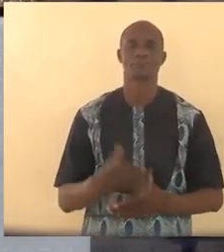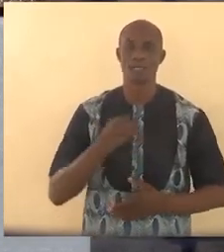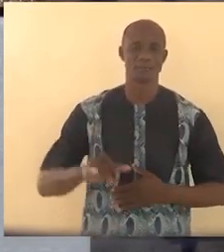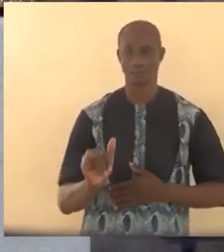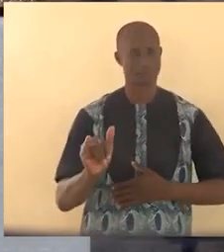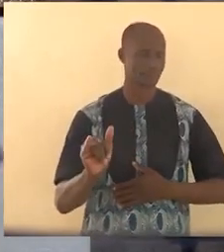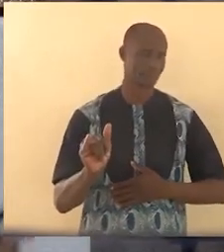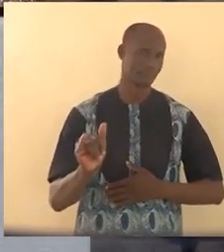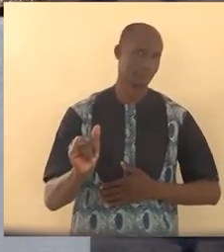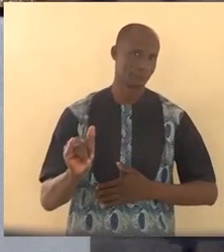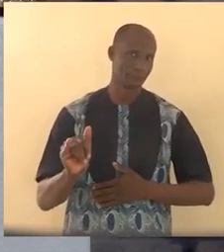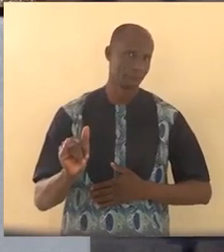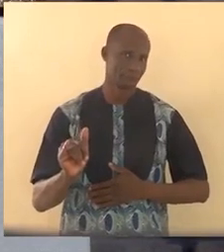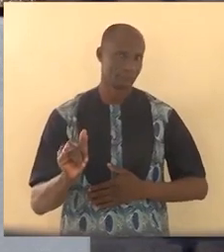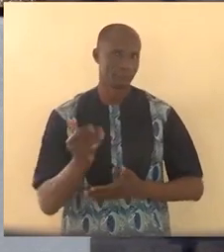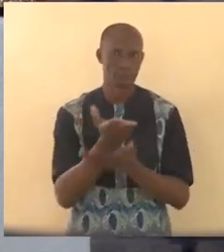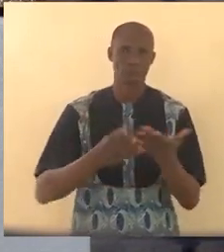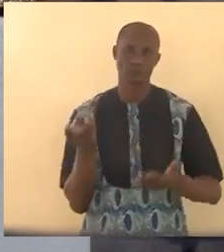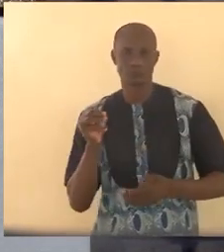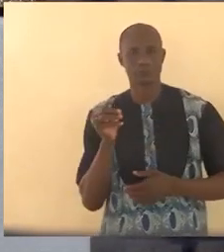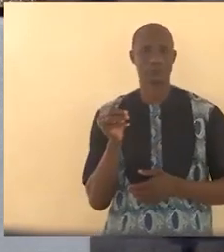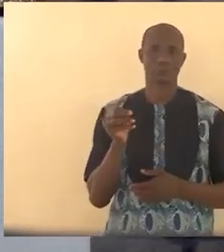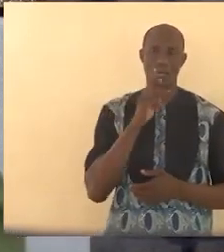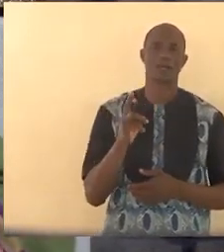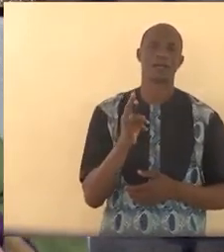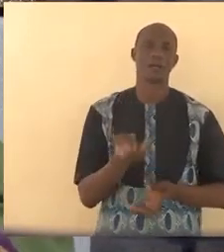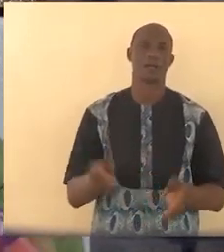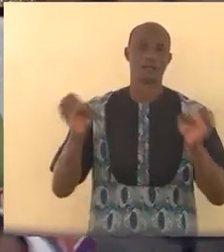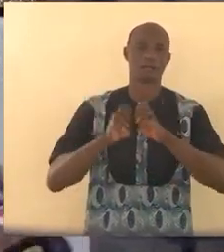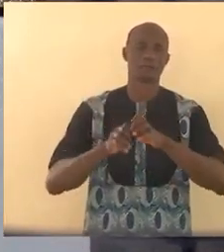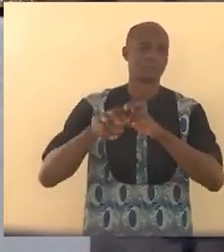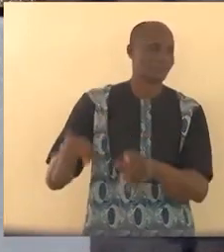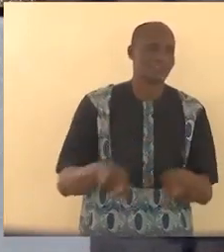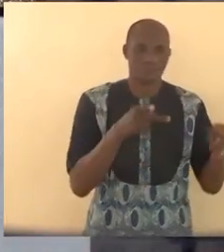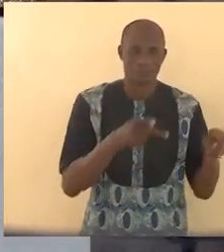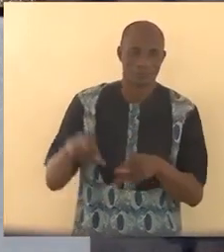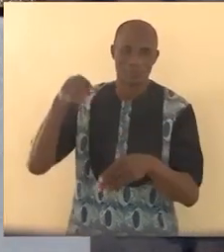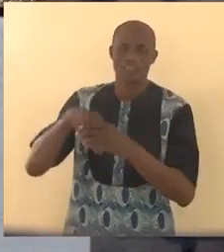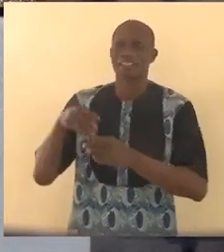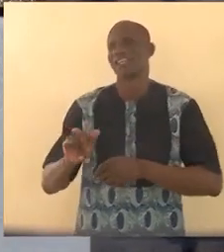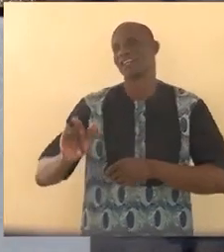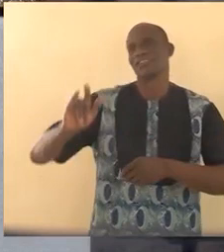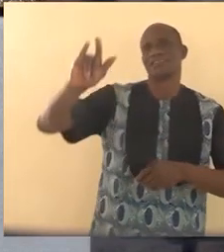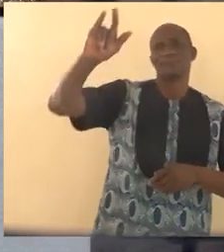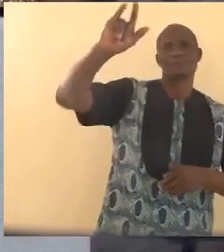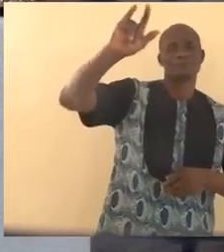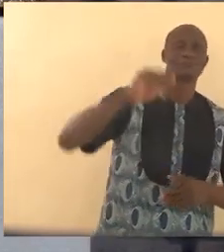And yet, some of them are even doing party inside private jet.